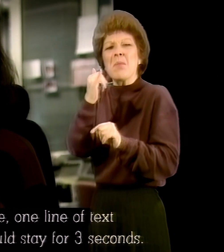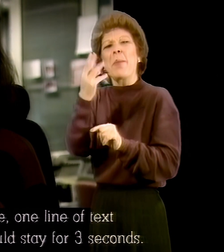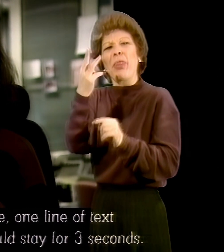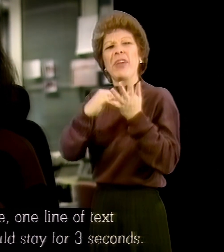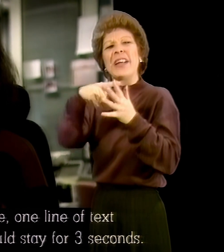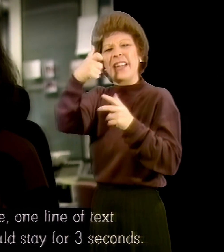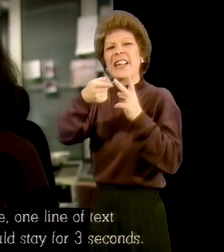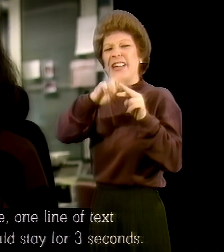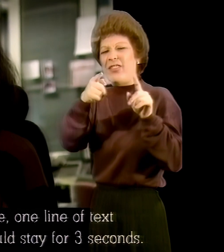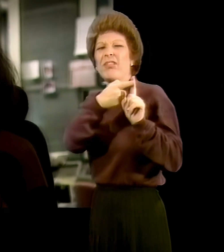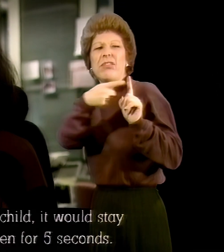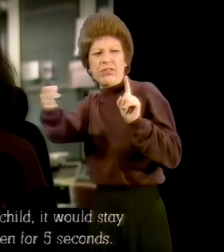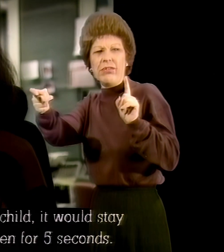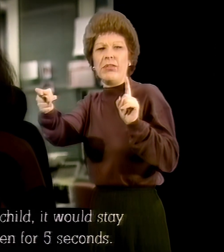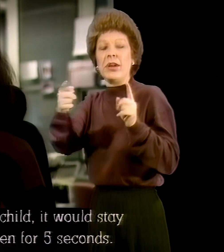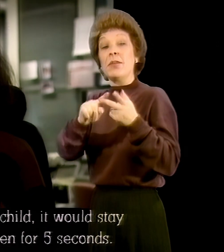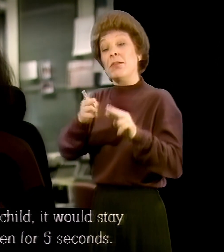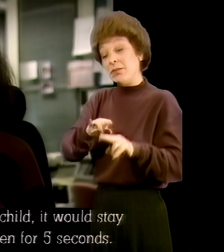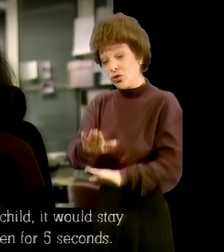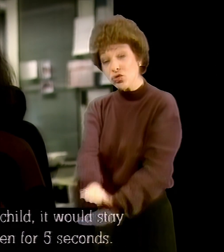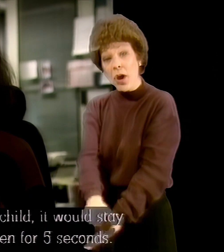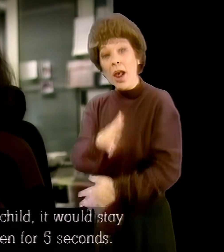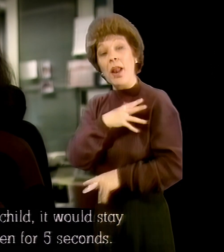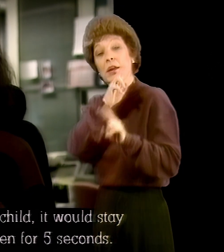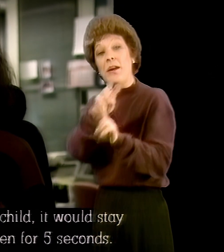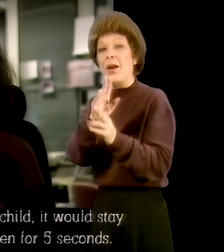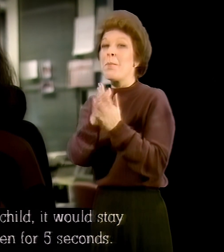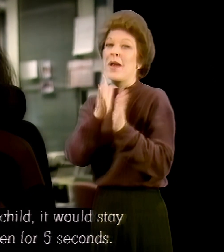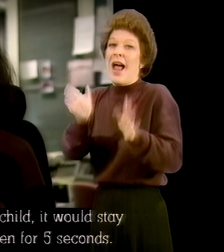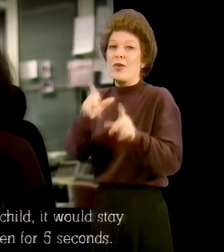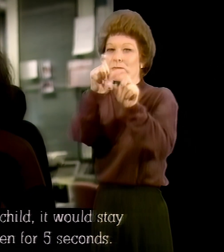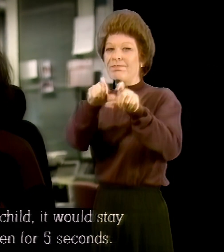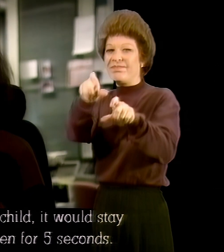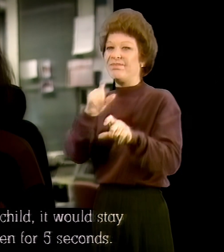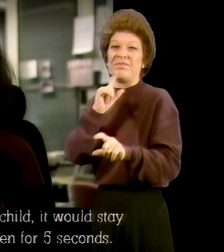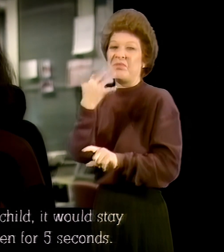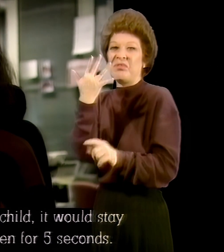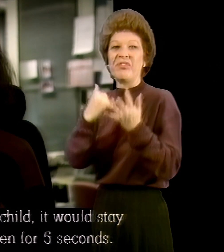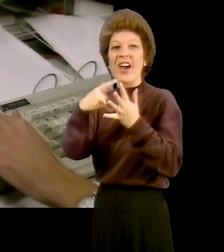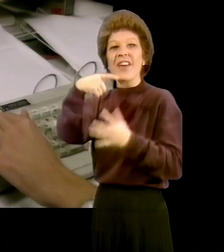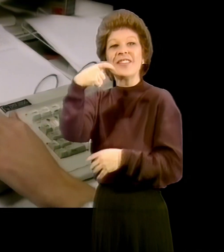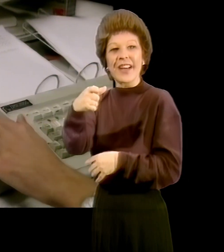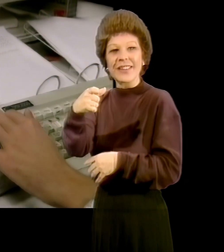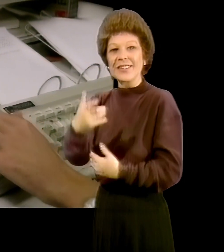if it's a long line. For a child, a young child, it would have to be up on the screen for five seconds.